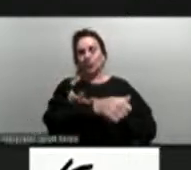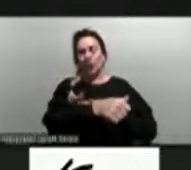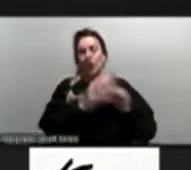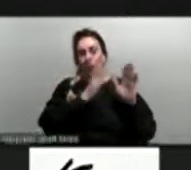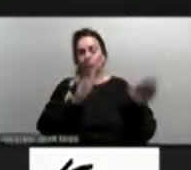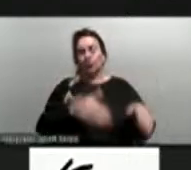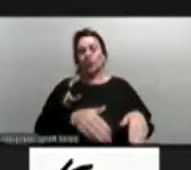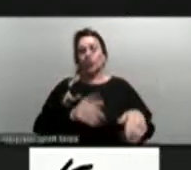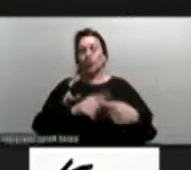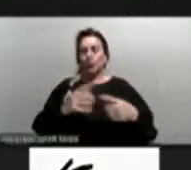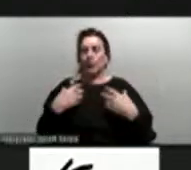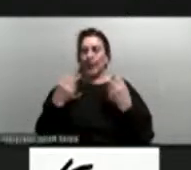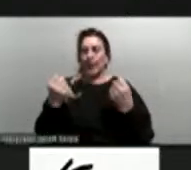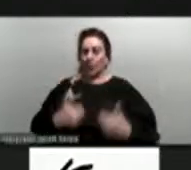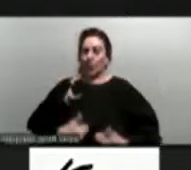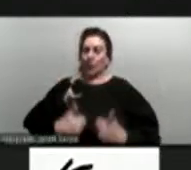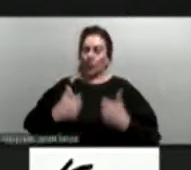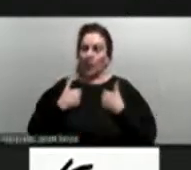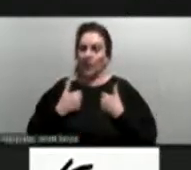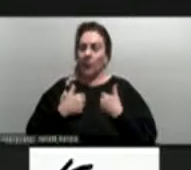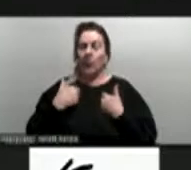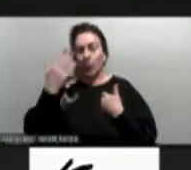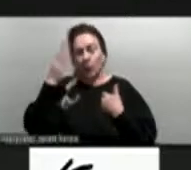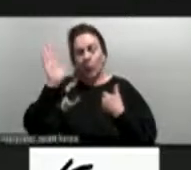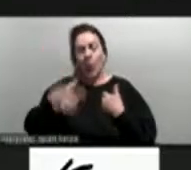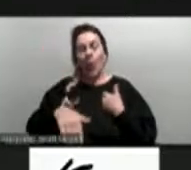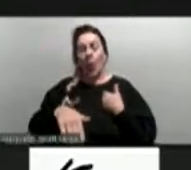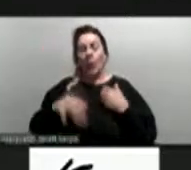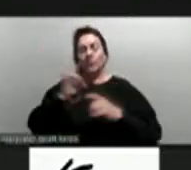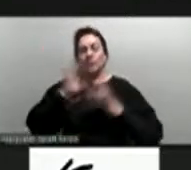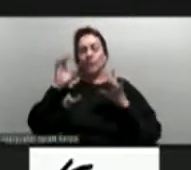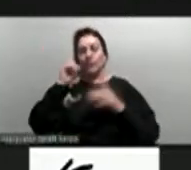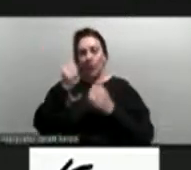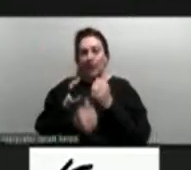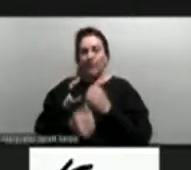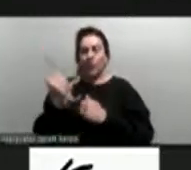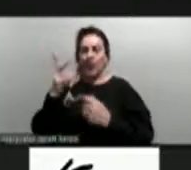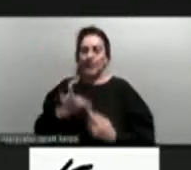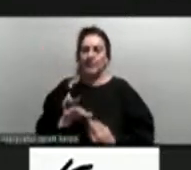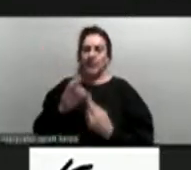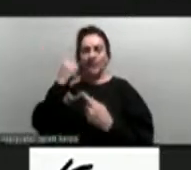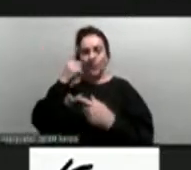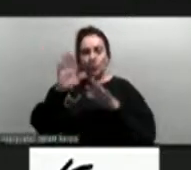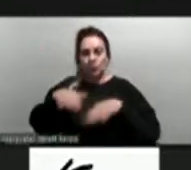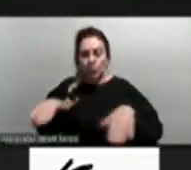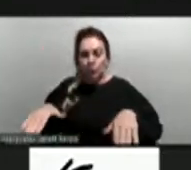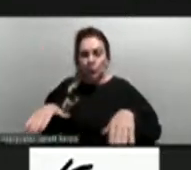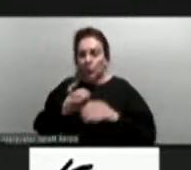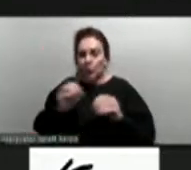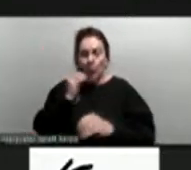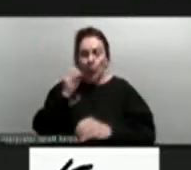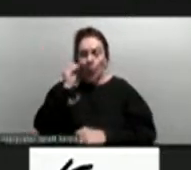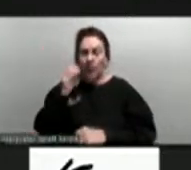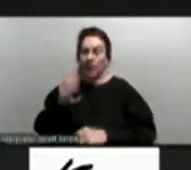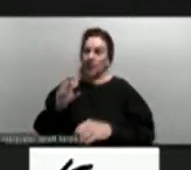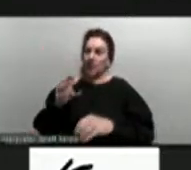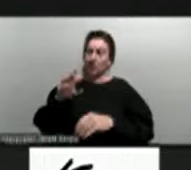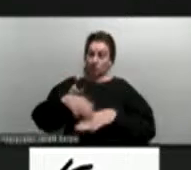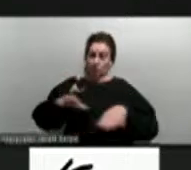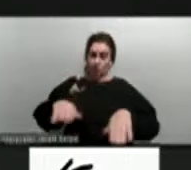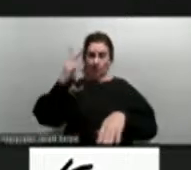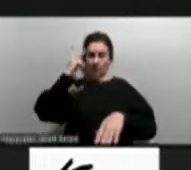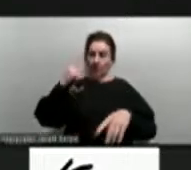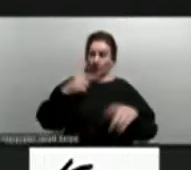and thrive. We know that homelessness is traumatic for everyone, especially for children. And as with children, parents vary in their response